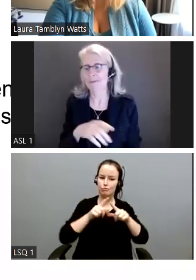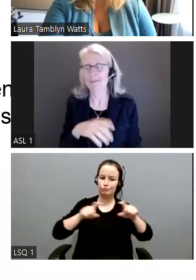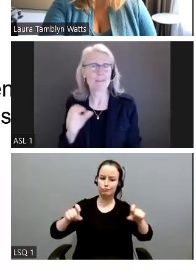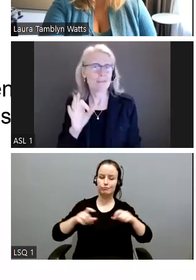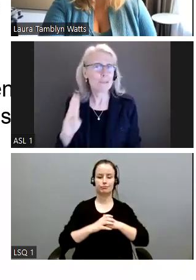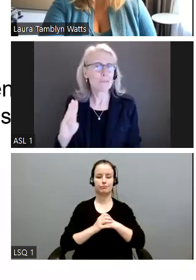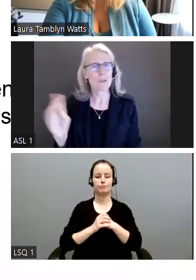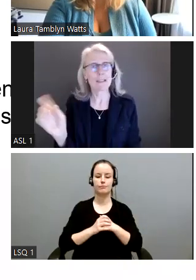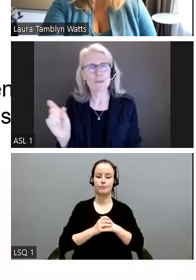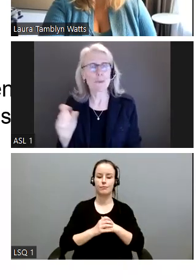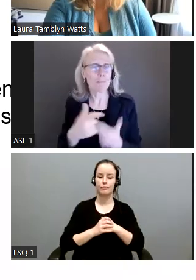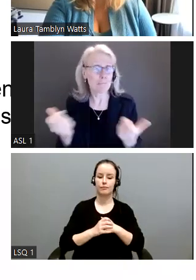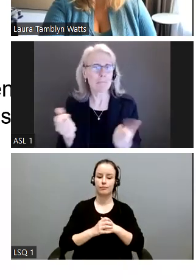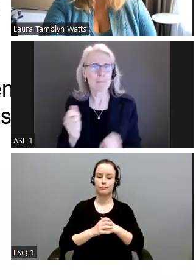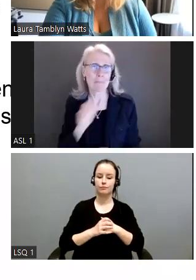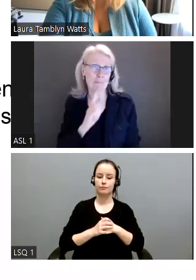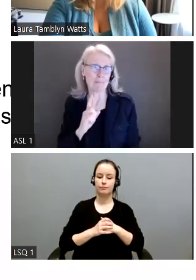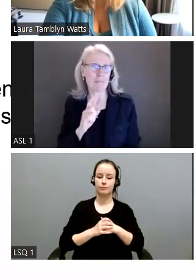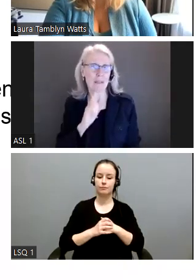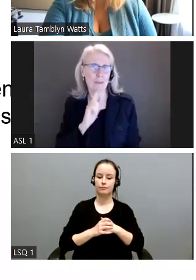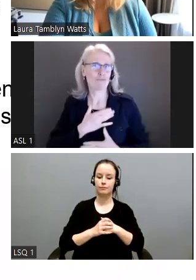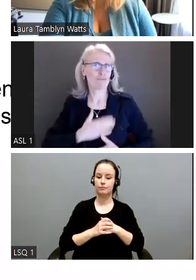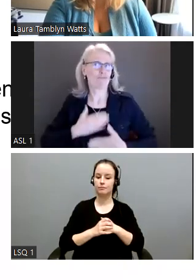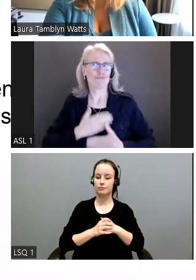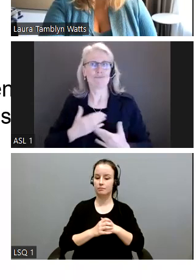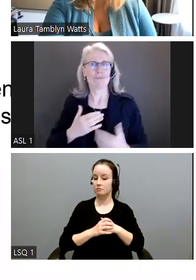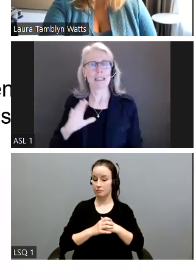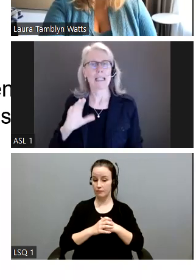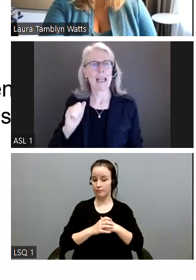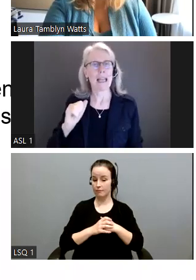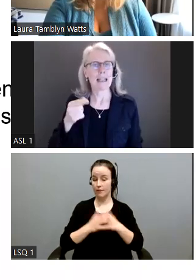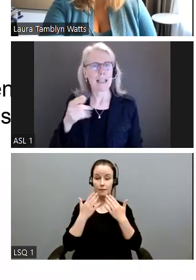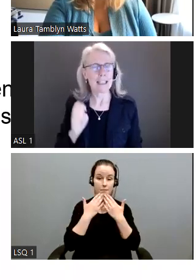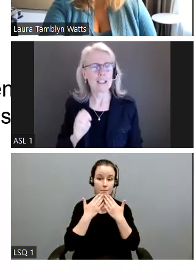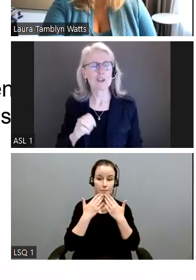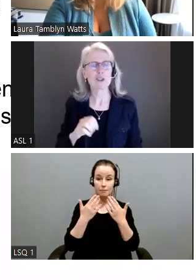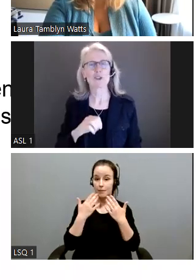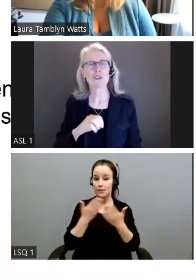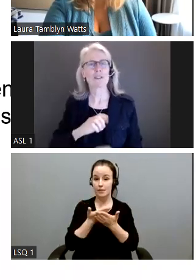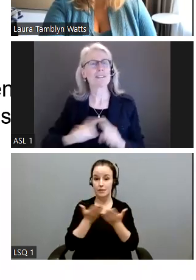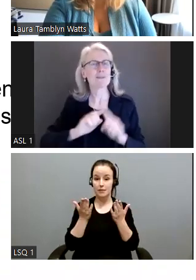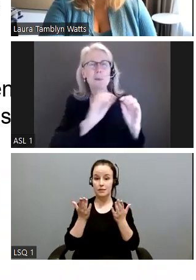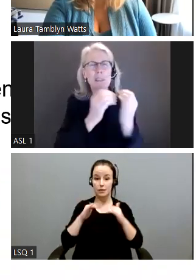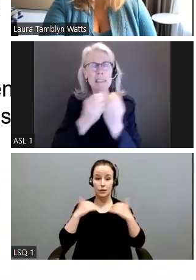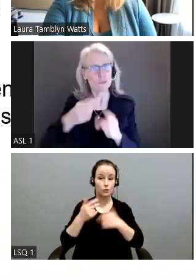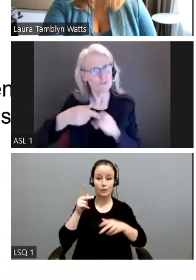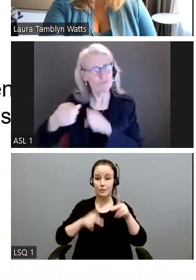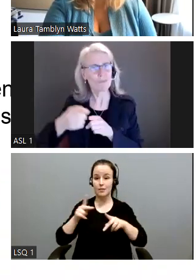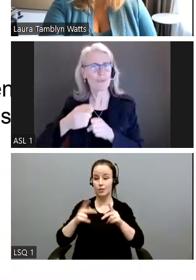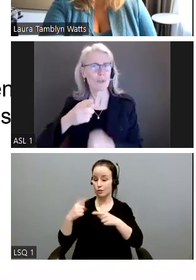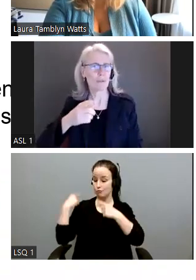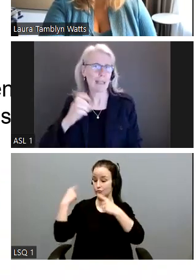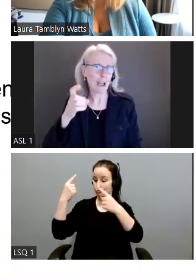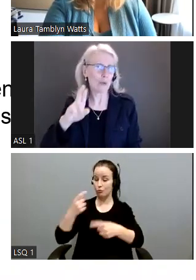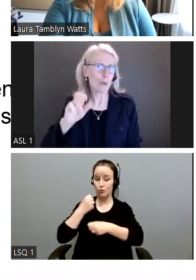to work with at the Canadian Network for the Prevention of Elder Abuse and CanAge. There's just that